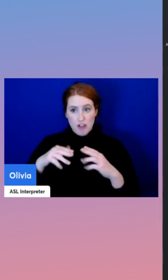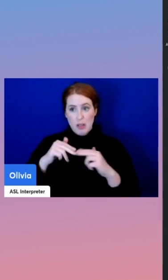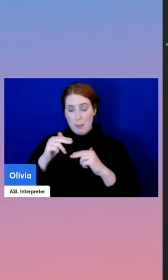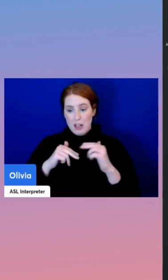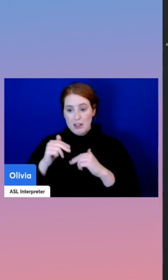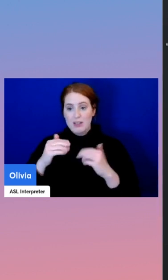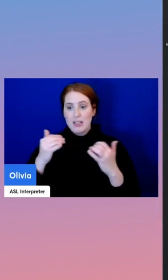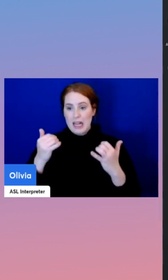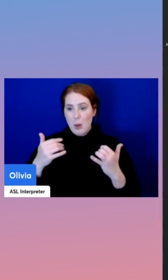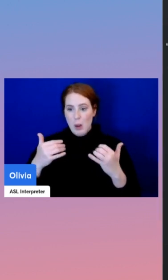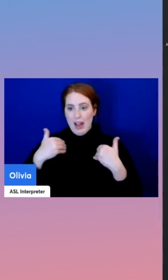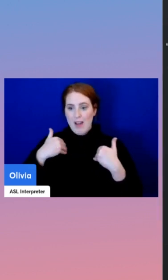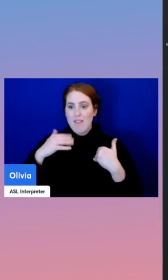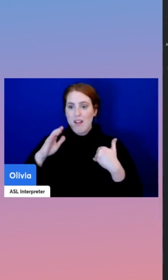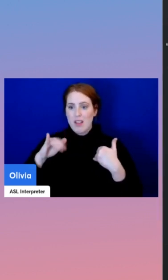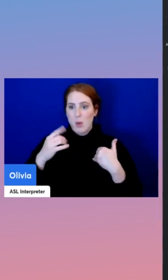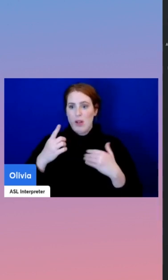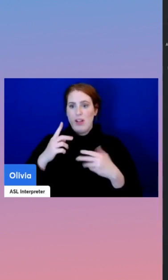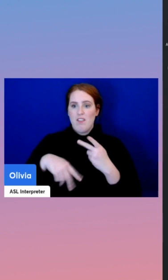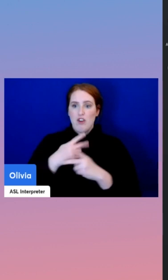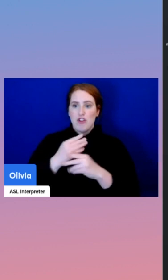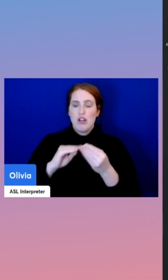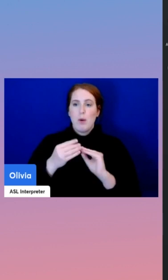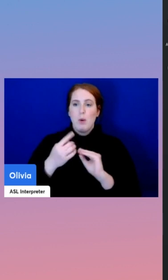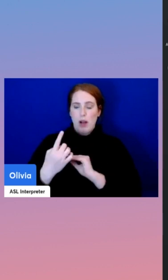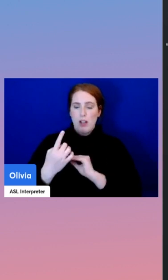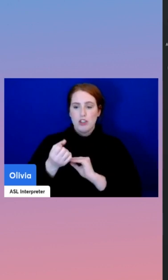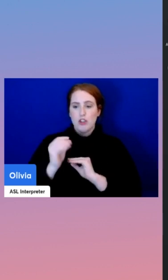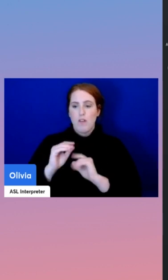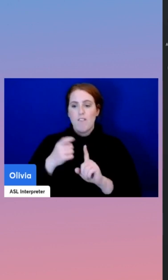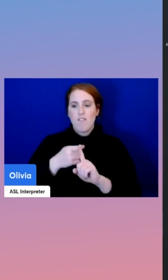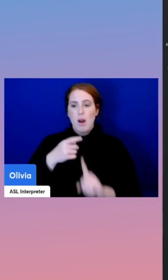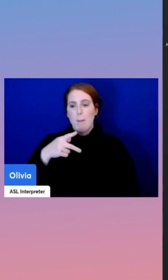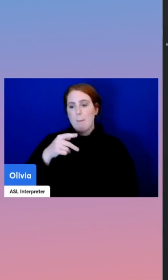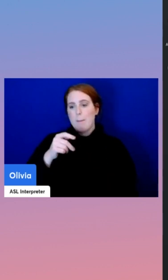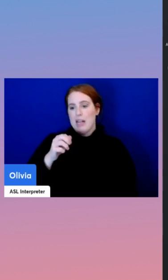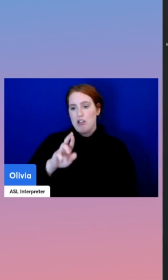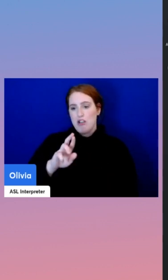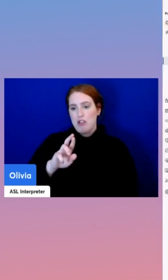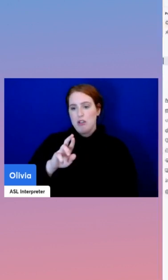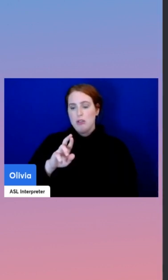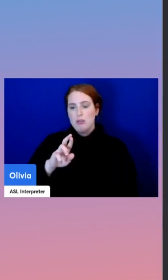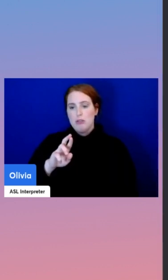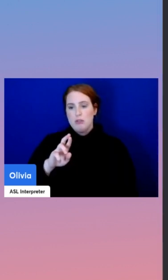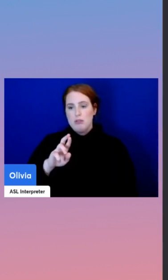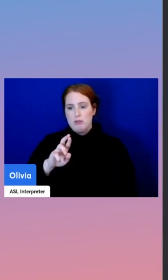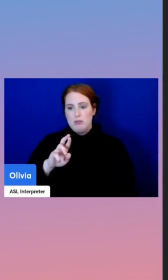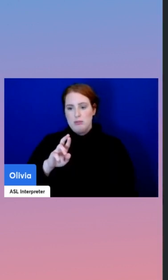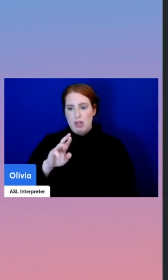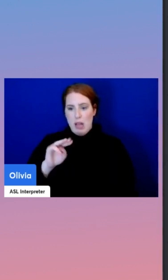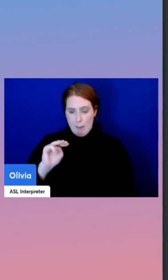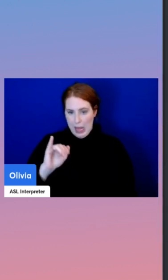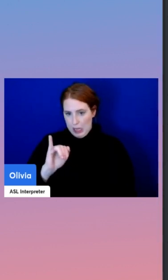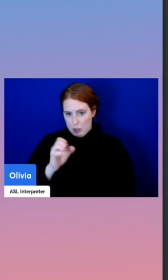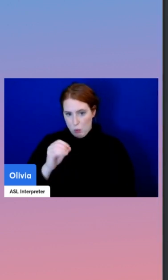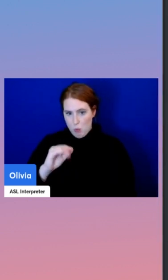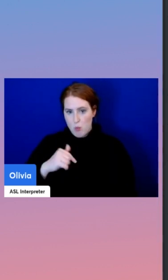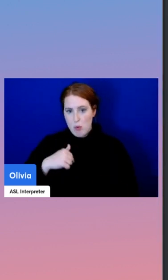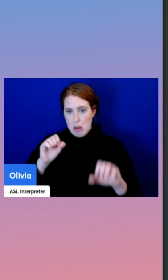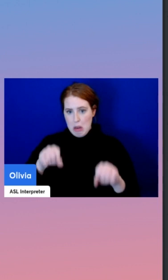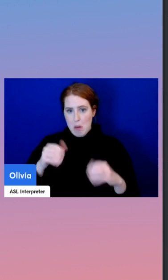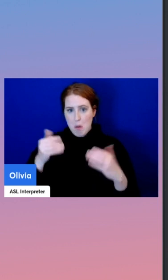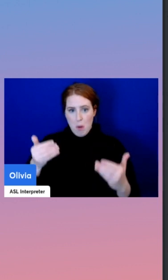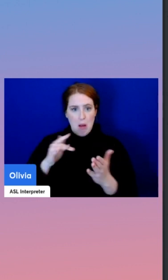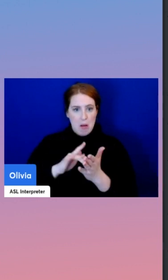1. I can from Packer see the AMIs that I can use. I can even click on the links for me to be able to